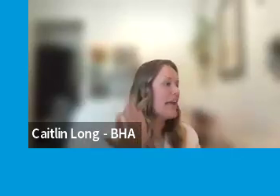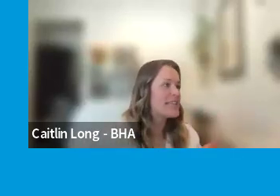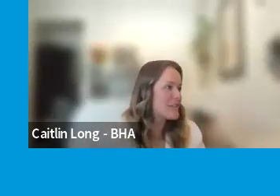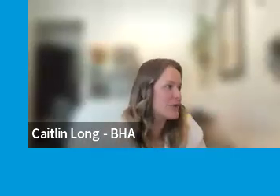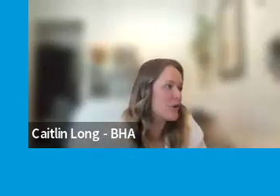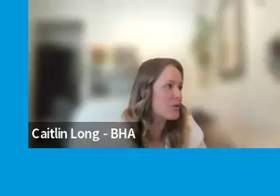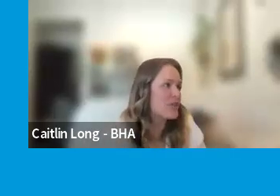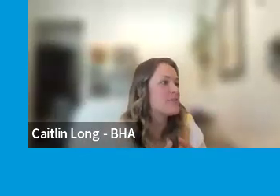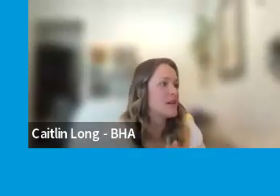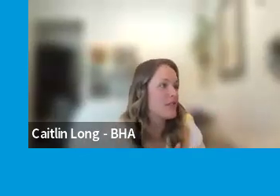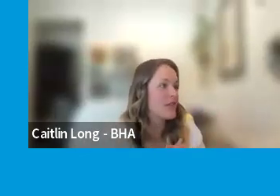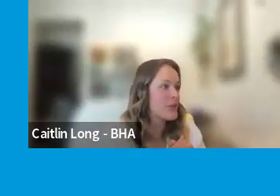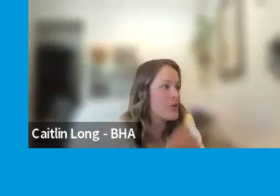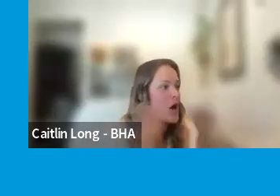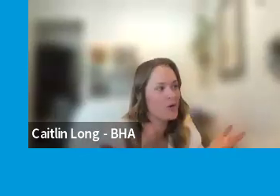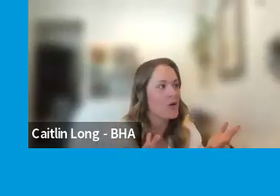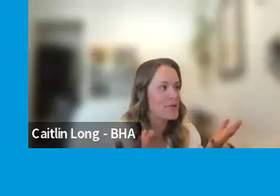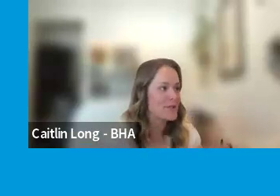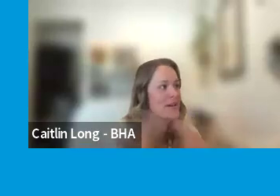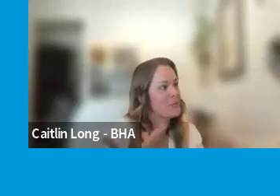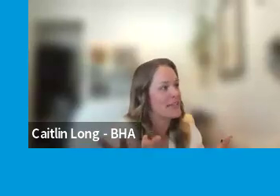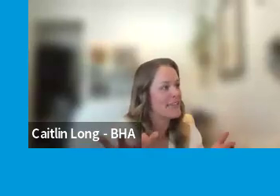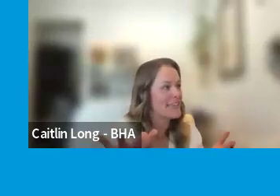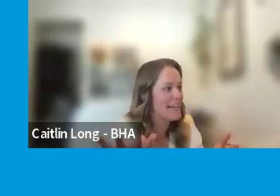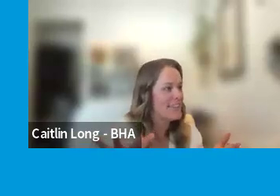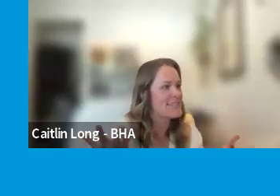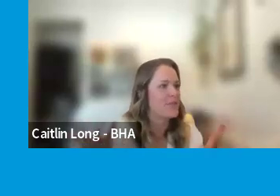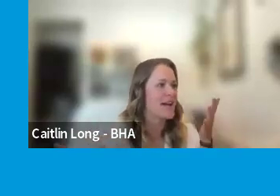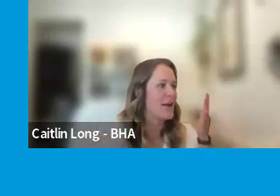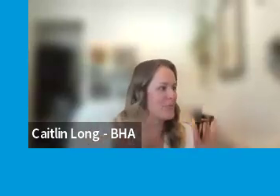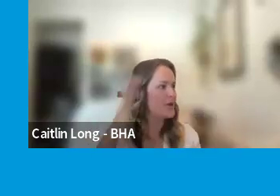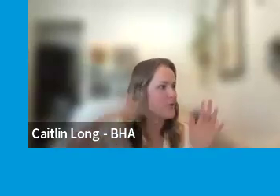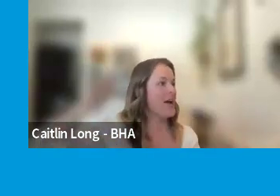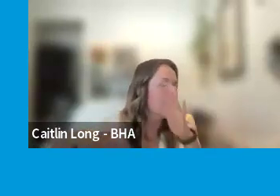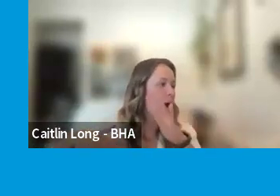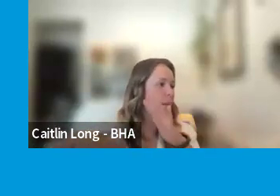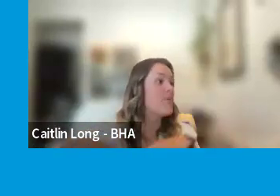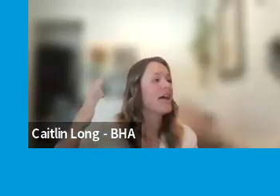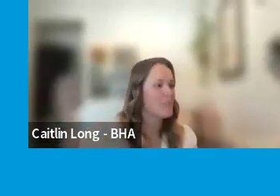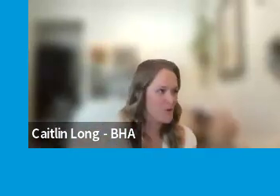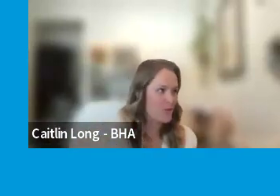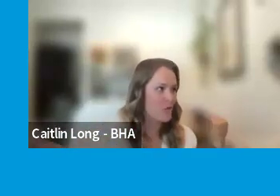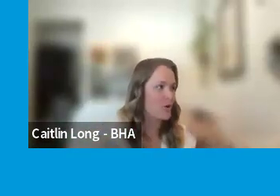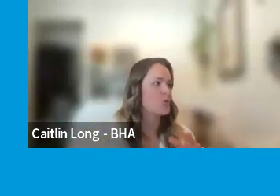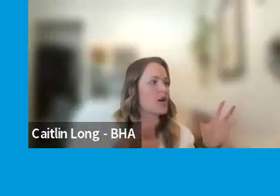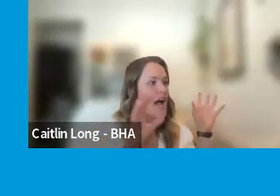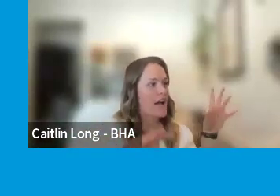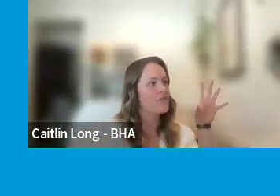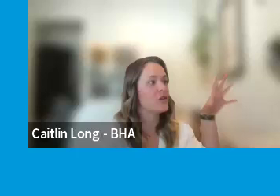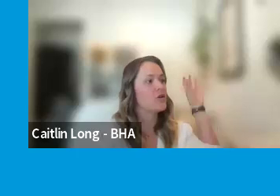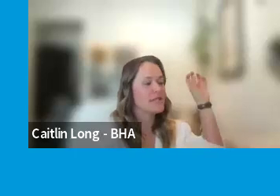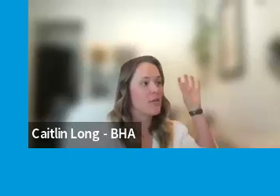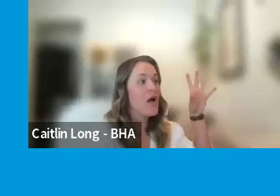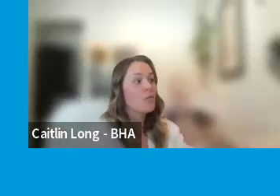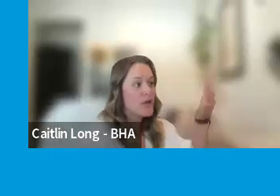in. So it's difficult with this being like the inaugural council and everybody getting in at the same time, but moving forward, we're going to